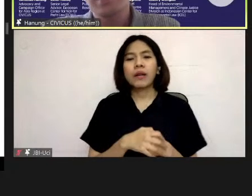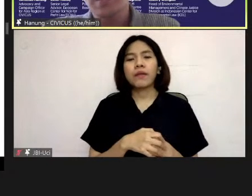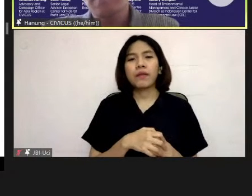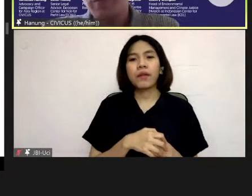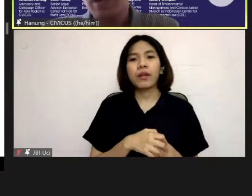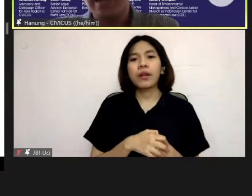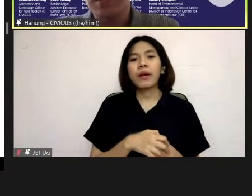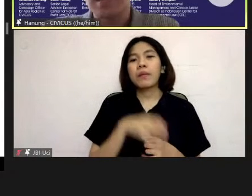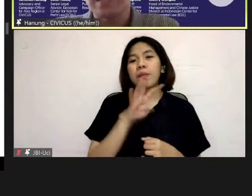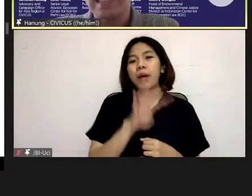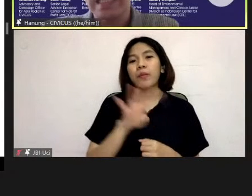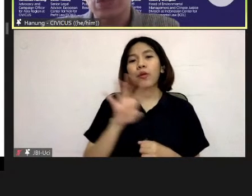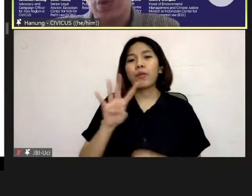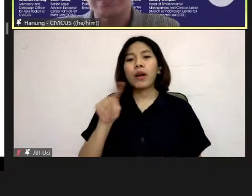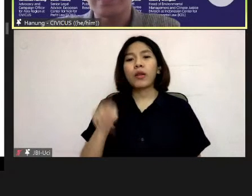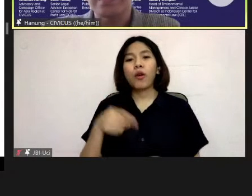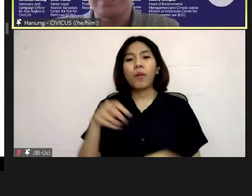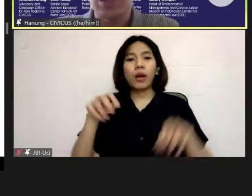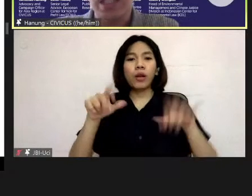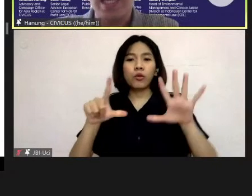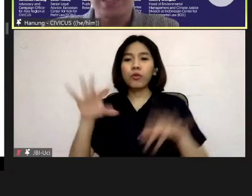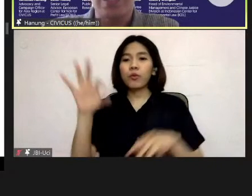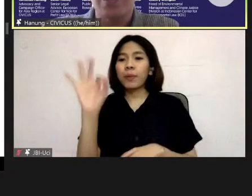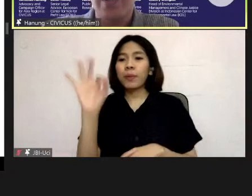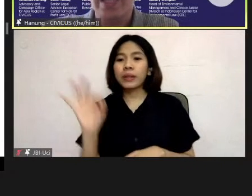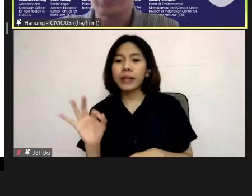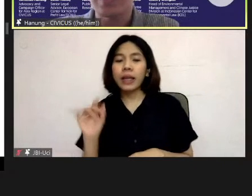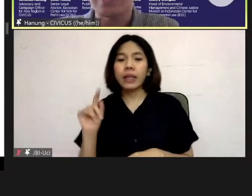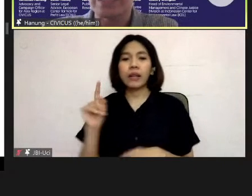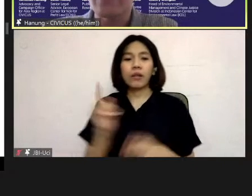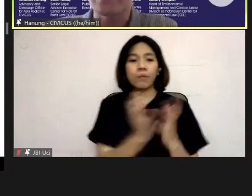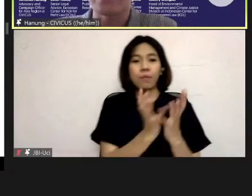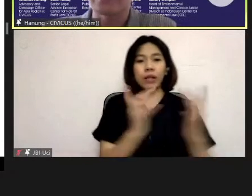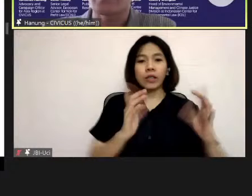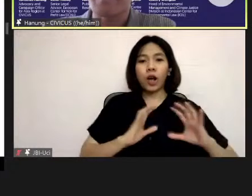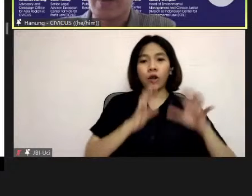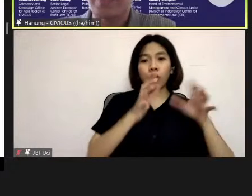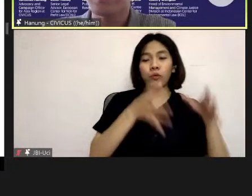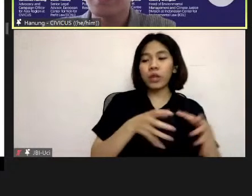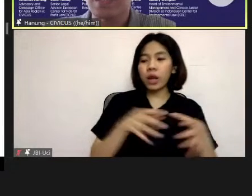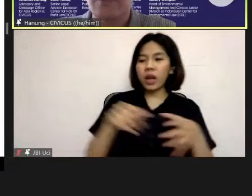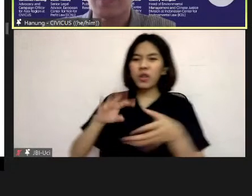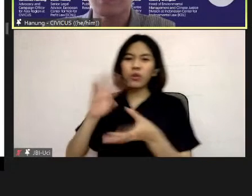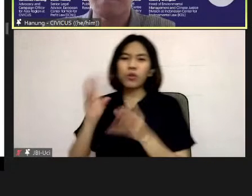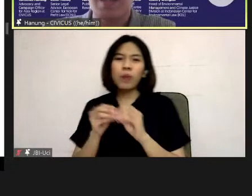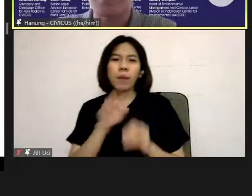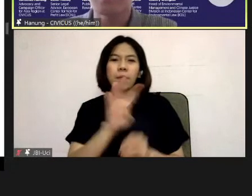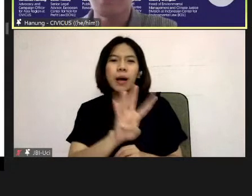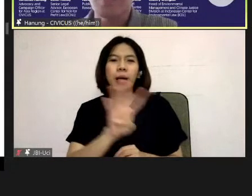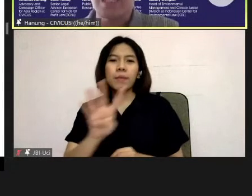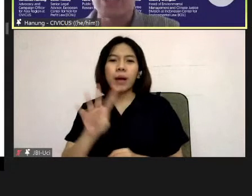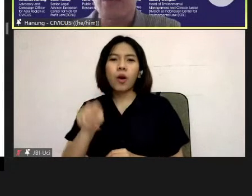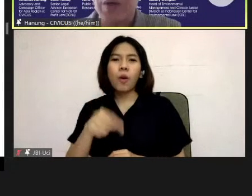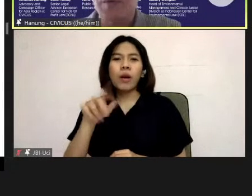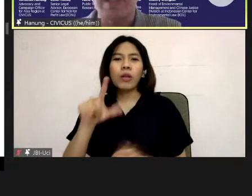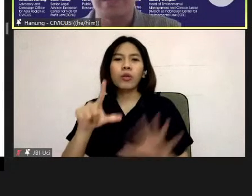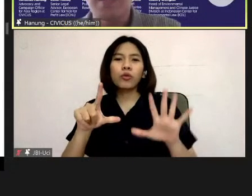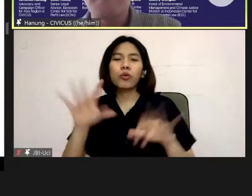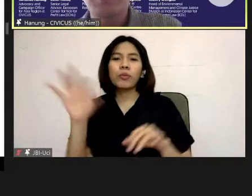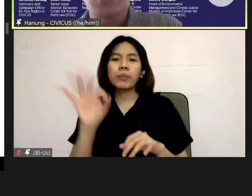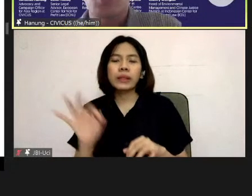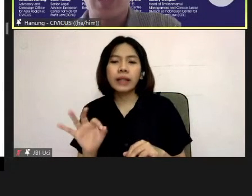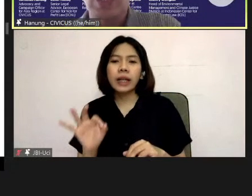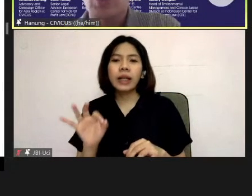44.7% population in the world today are actually living in a repressed civic space